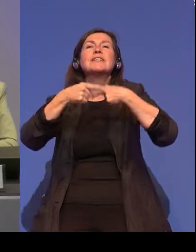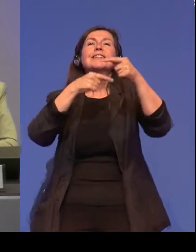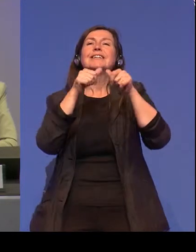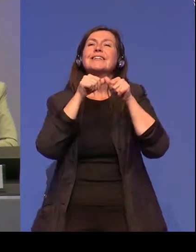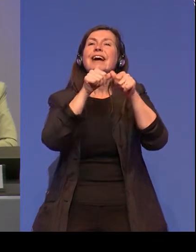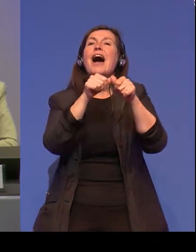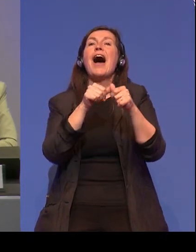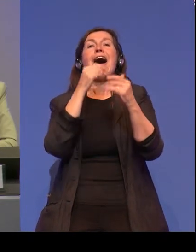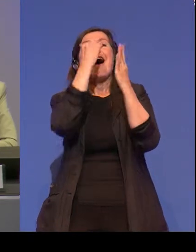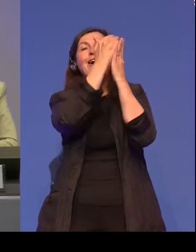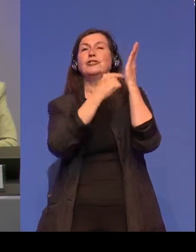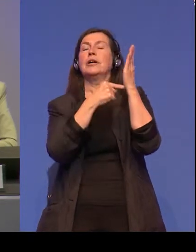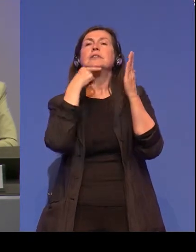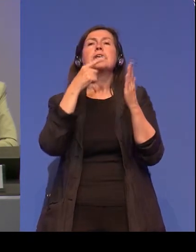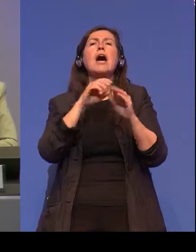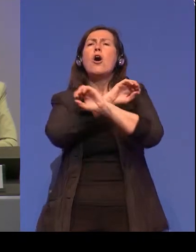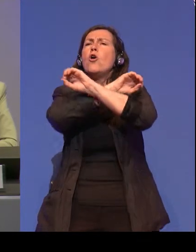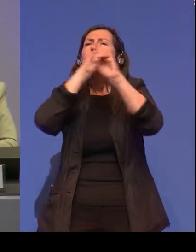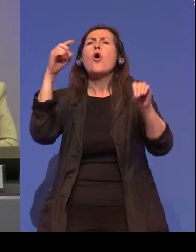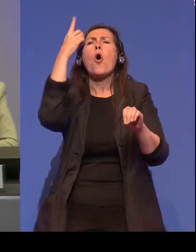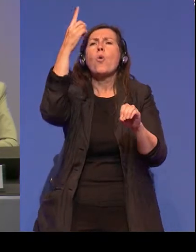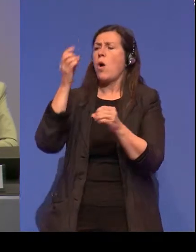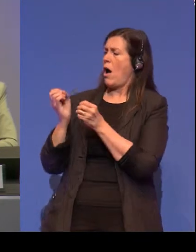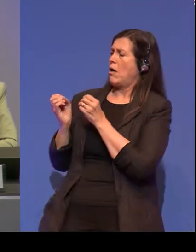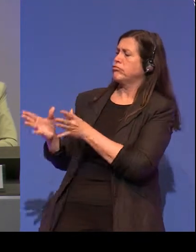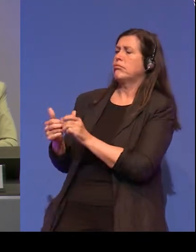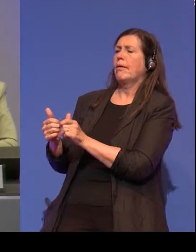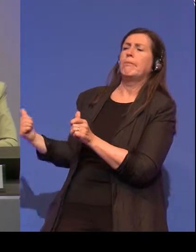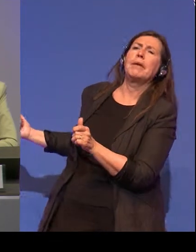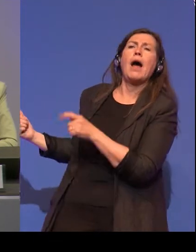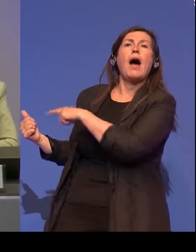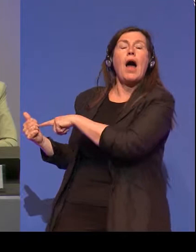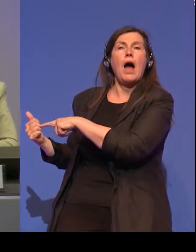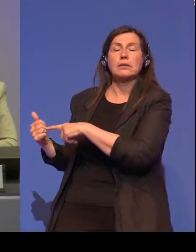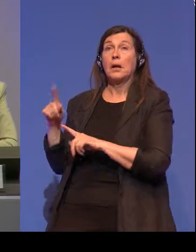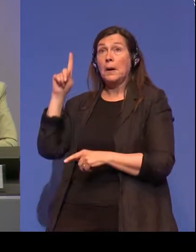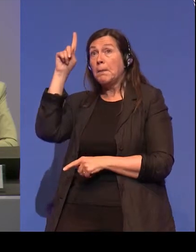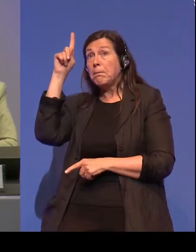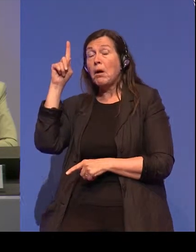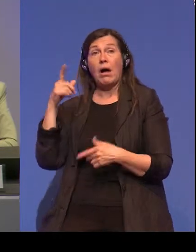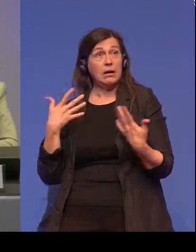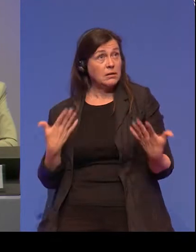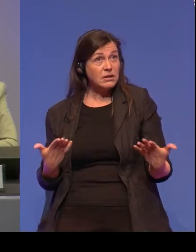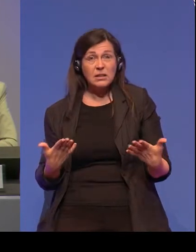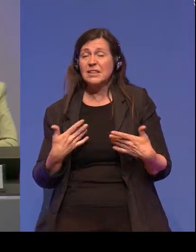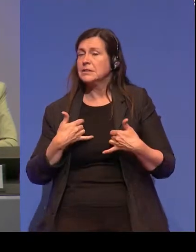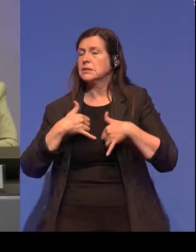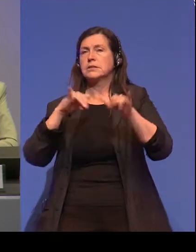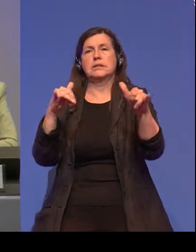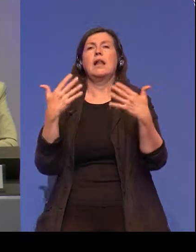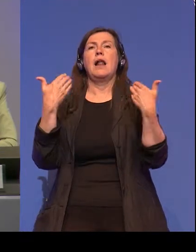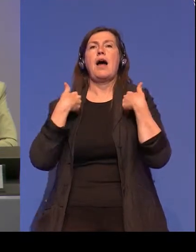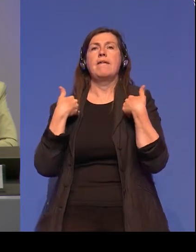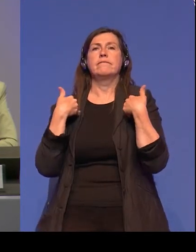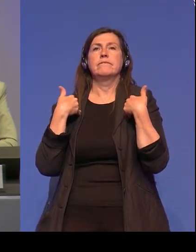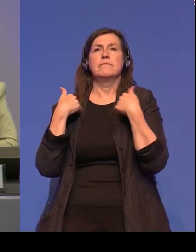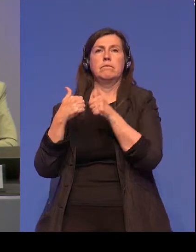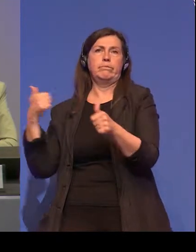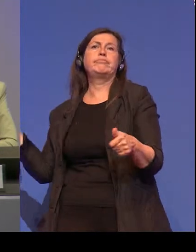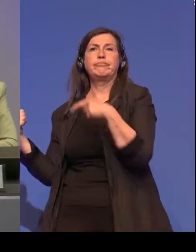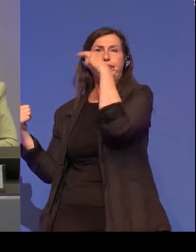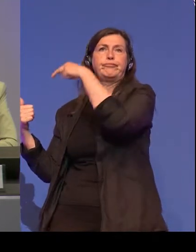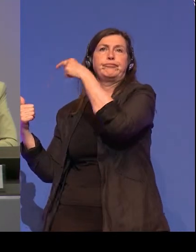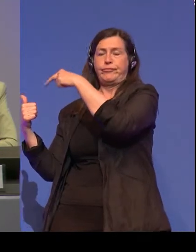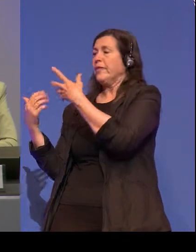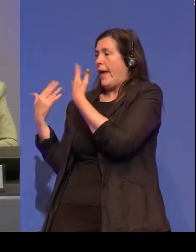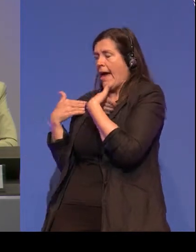of people globally are being excluded, remain vulnerable, unseen, and unheard of. Dear Chair, the extent to